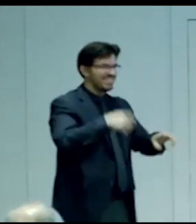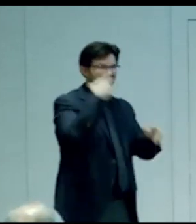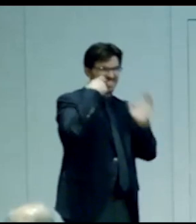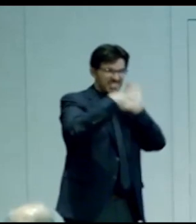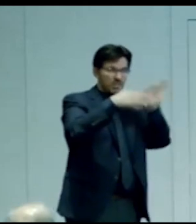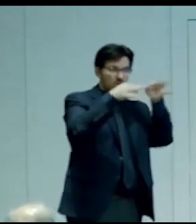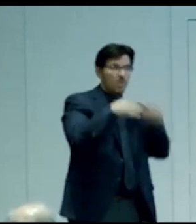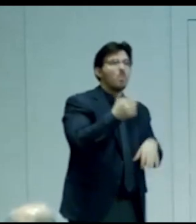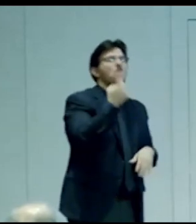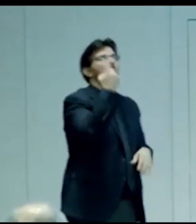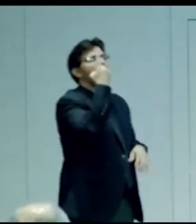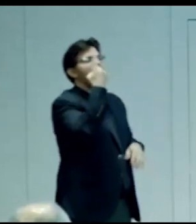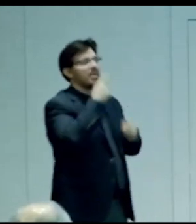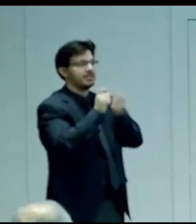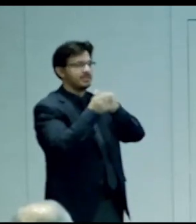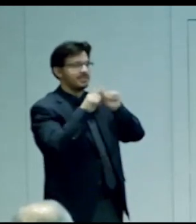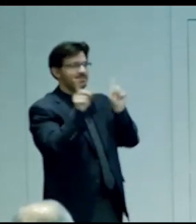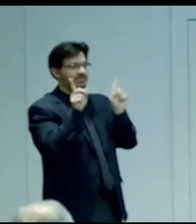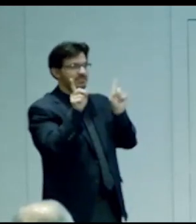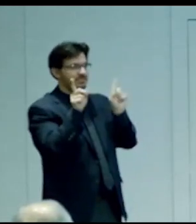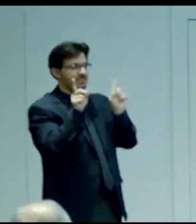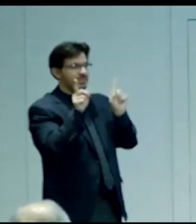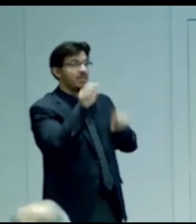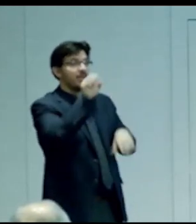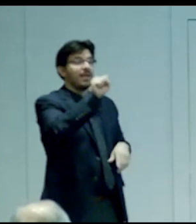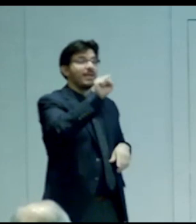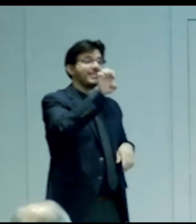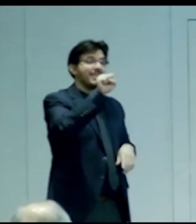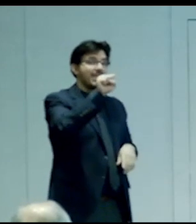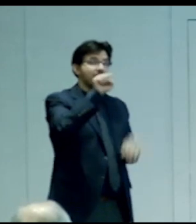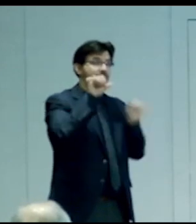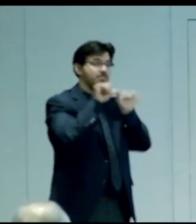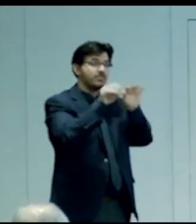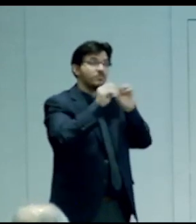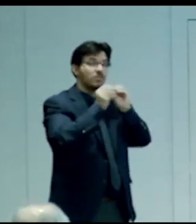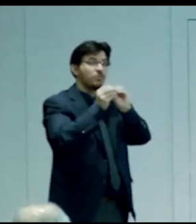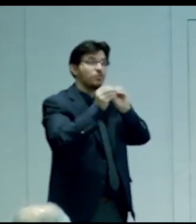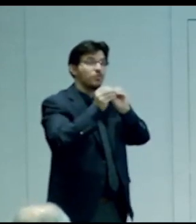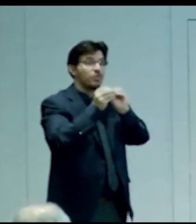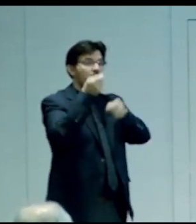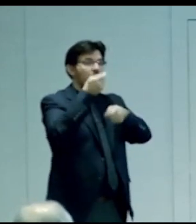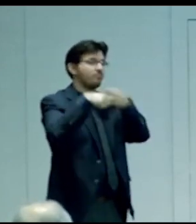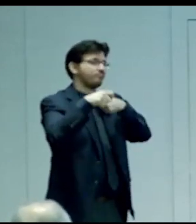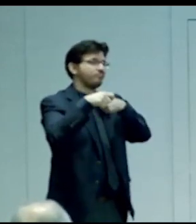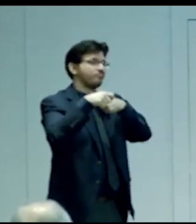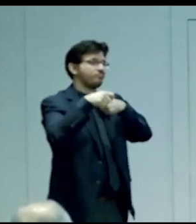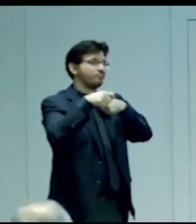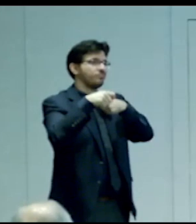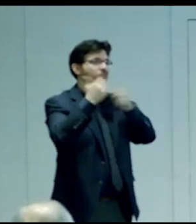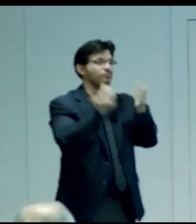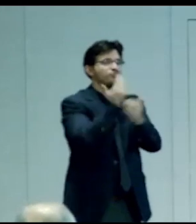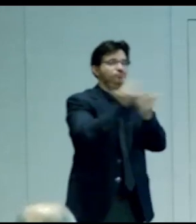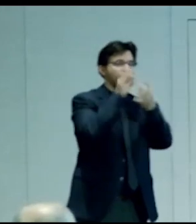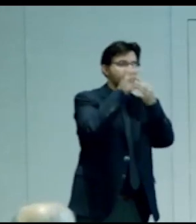one exception. I simply replaced the SES measure with the relevant SES